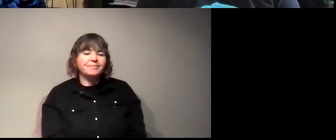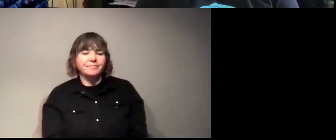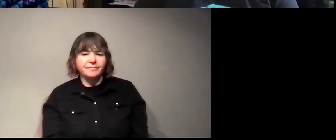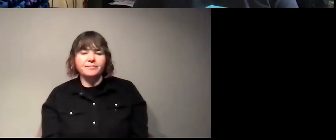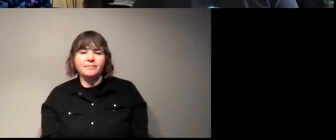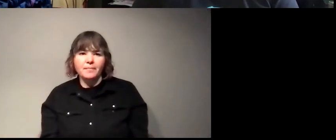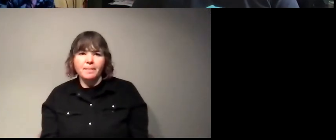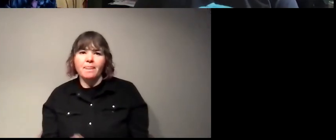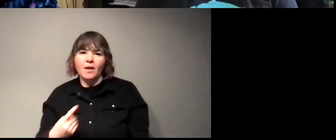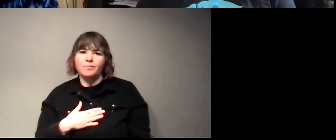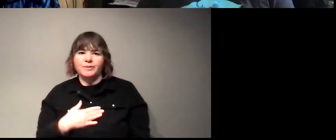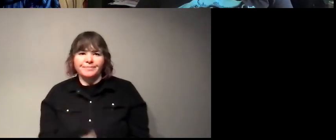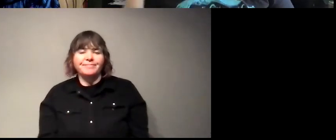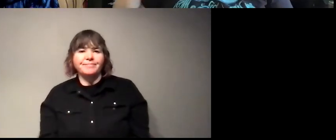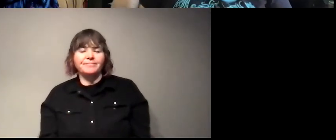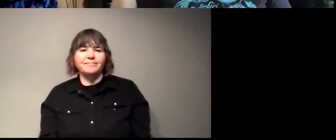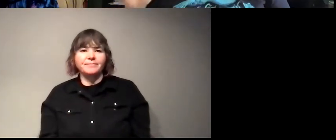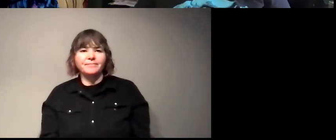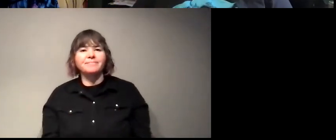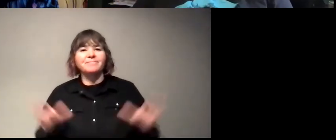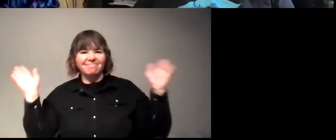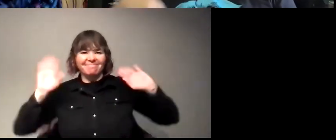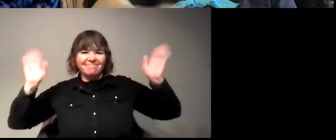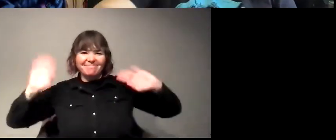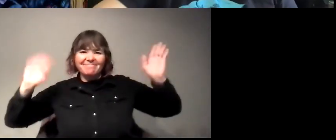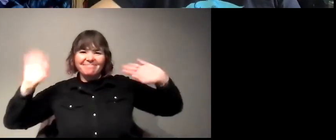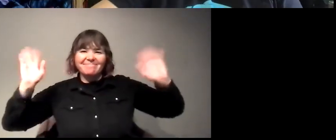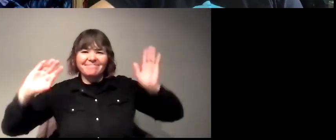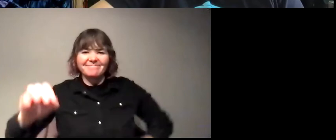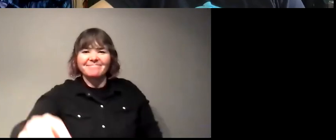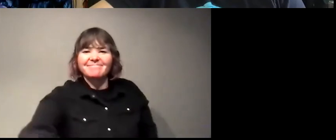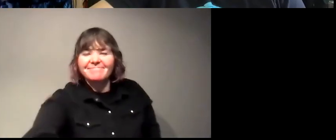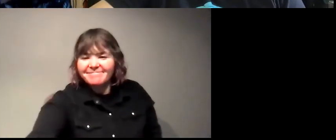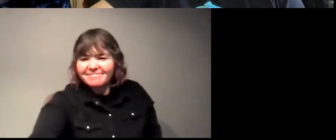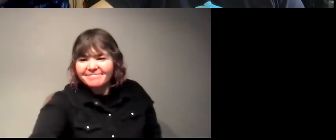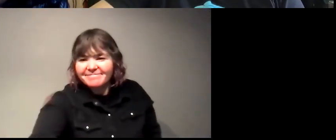We always appreciate you so much. Goodbye, everyone. Bye.